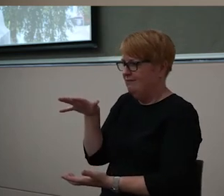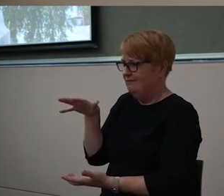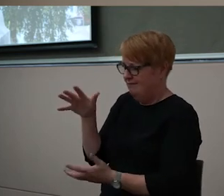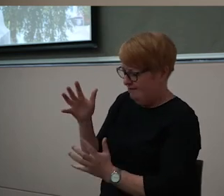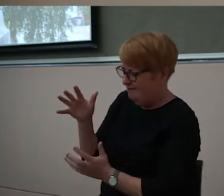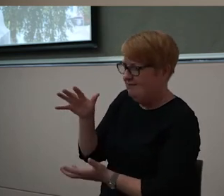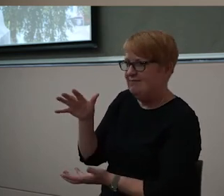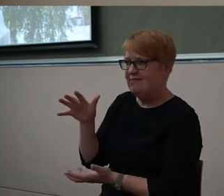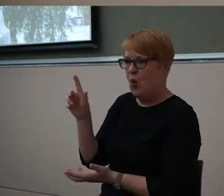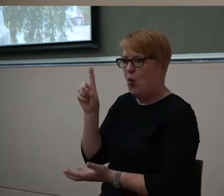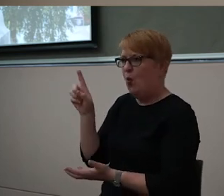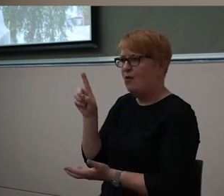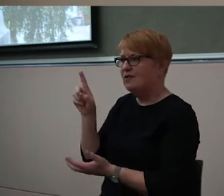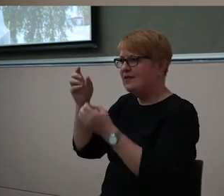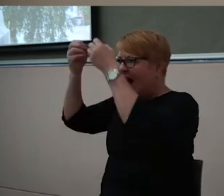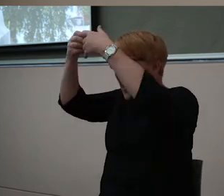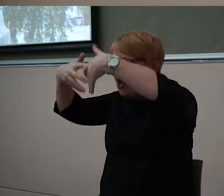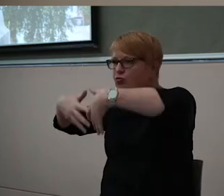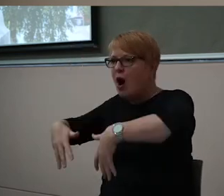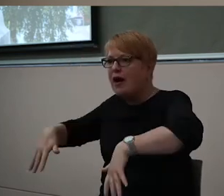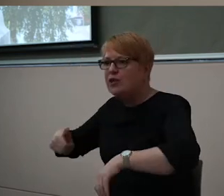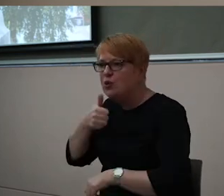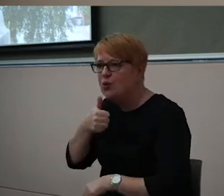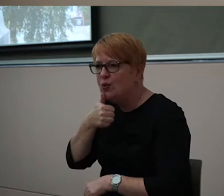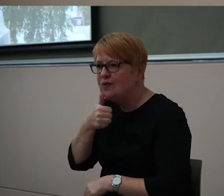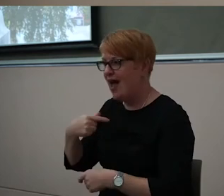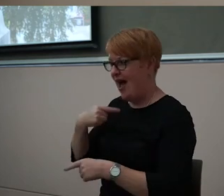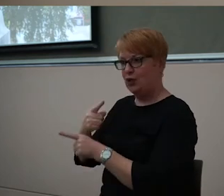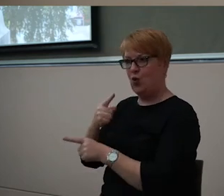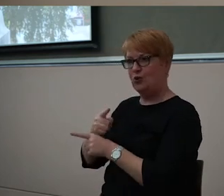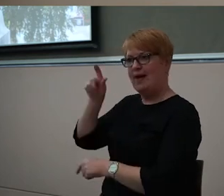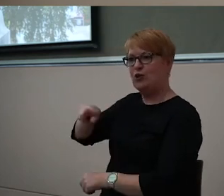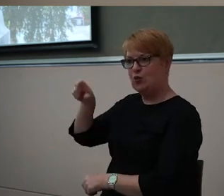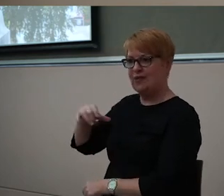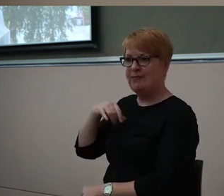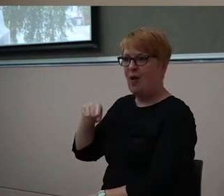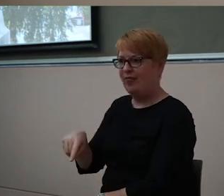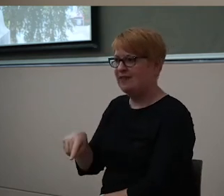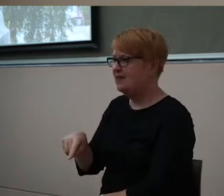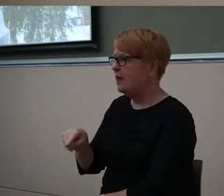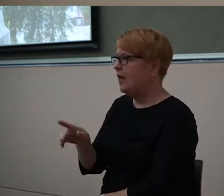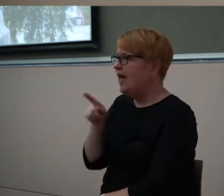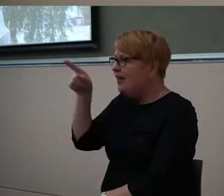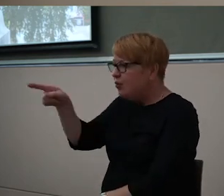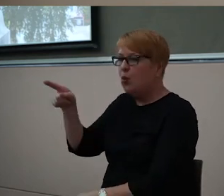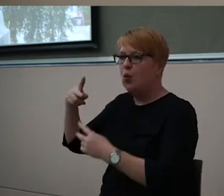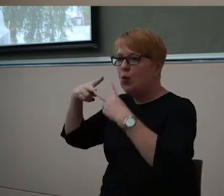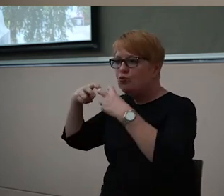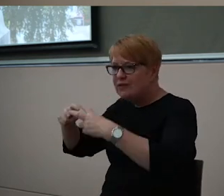studies archive again and found these incredible books written by this feminist writer group in Gravesend. But I'm attracted to,